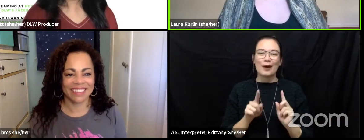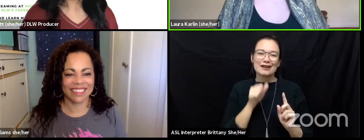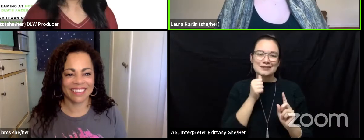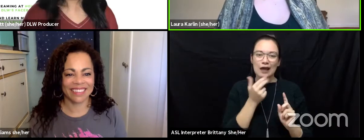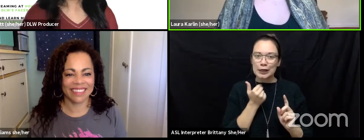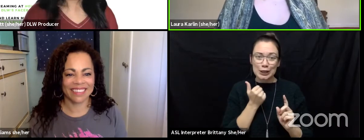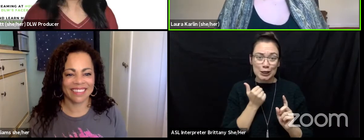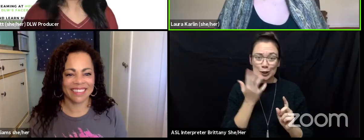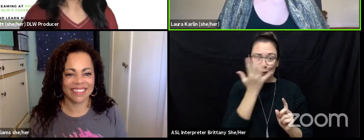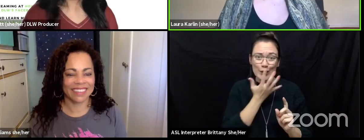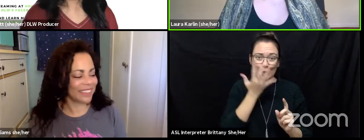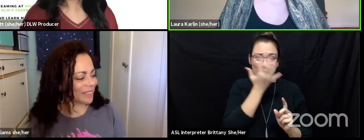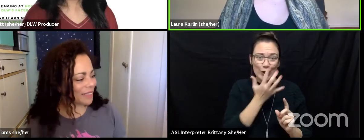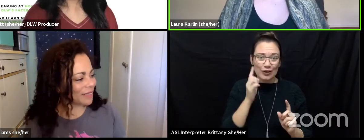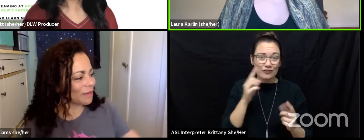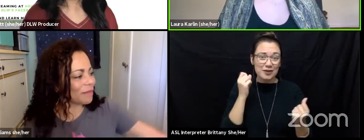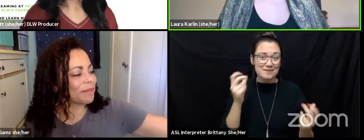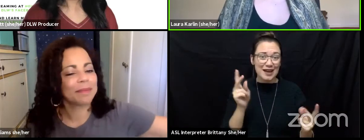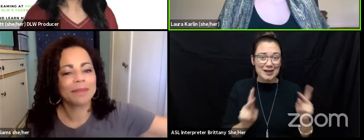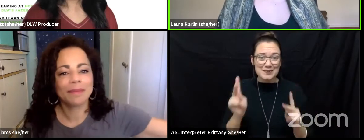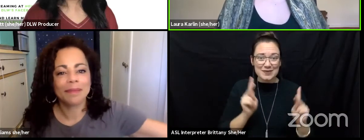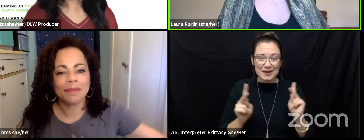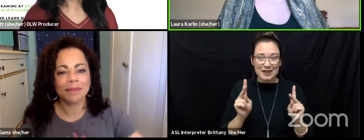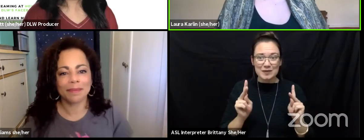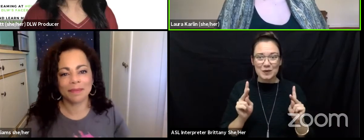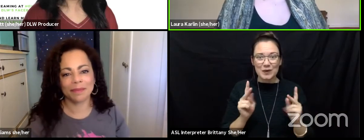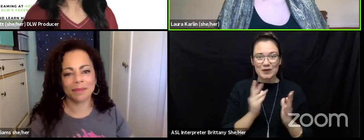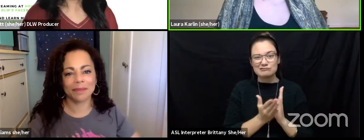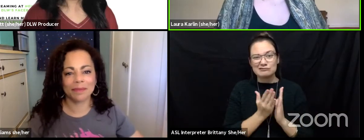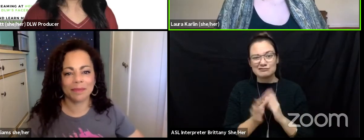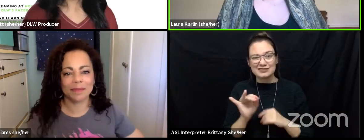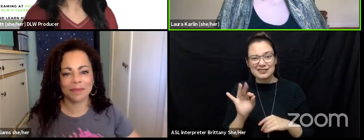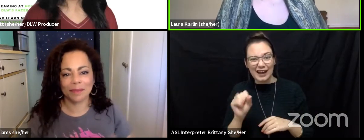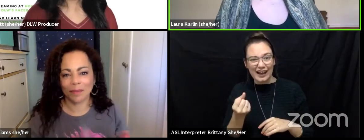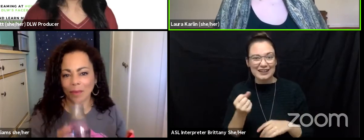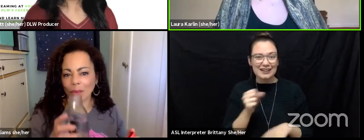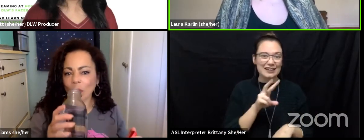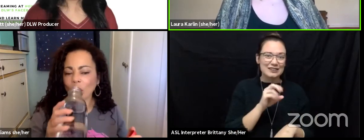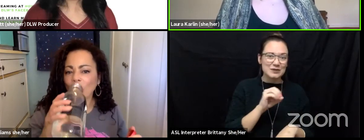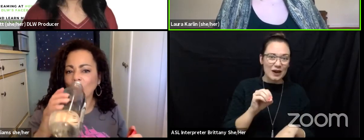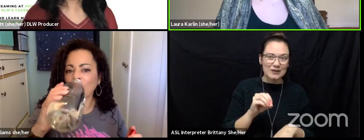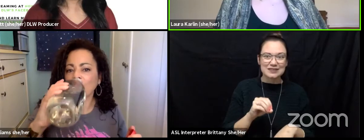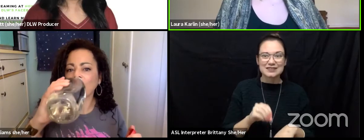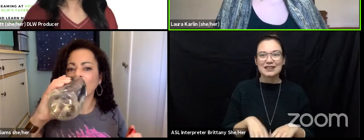look for a lot of people in like the late 90s, early 2000s.